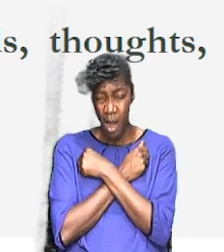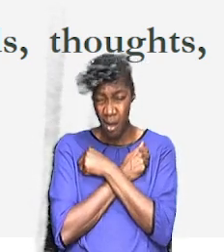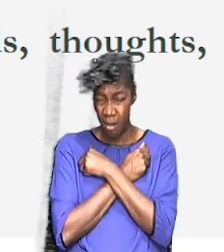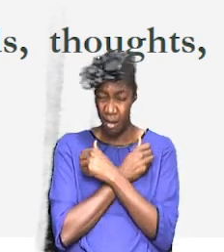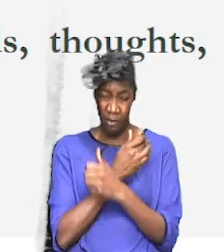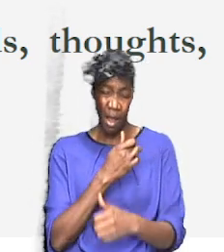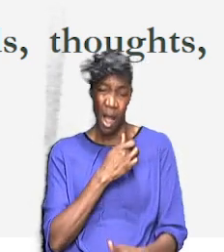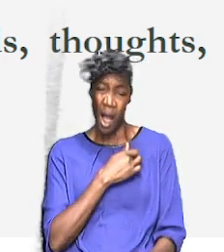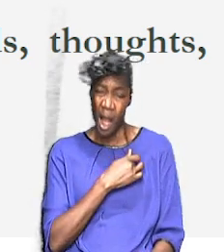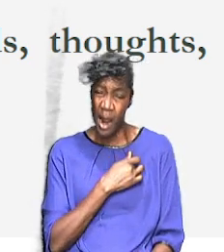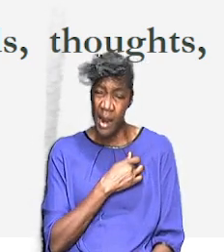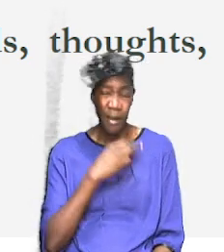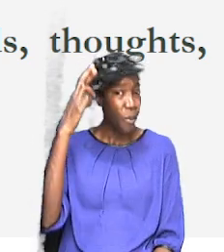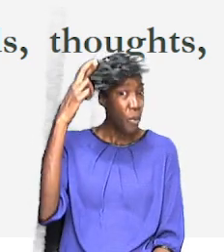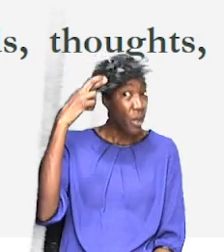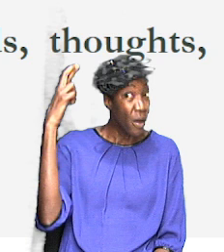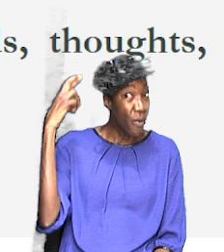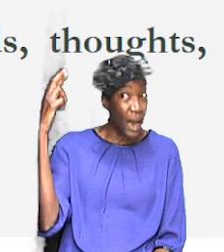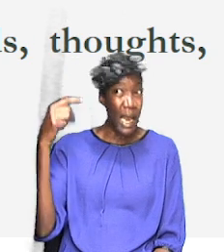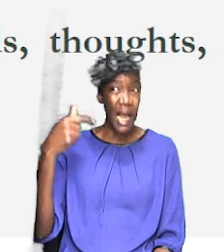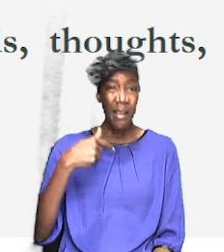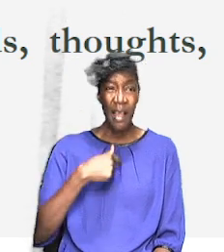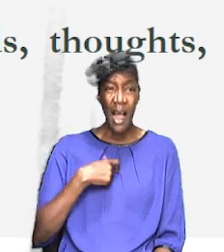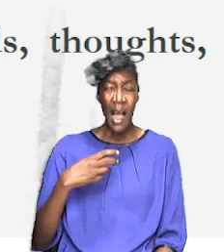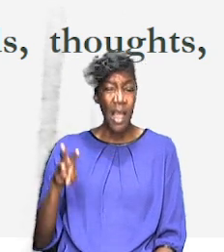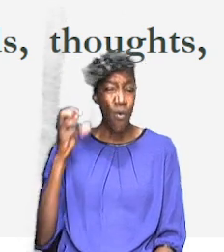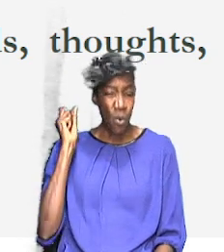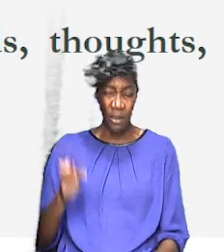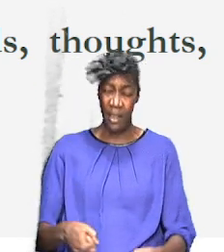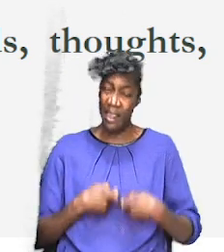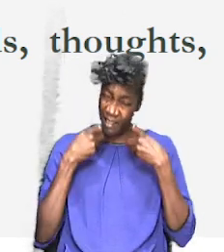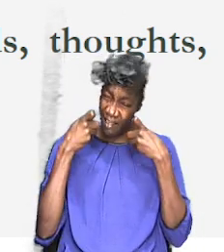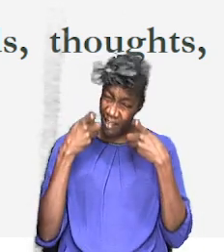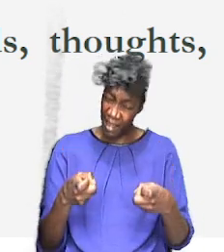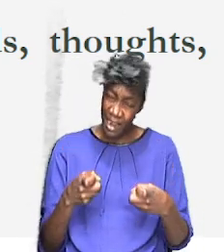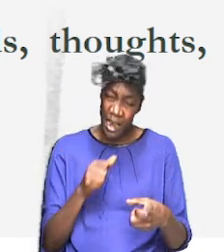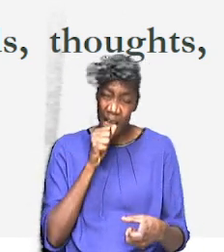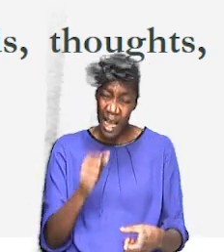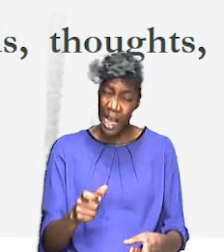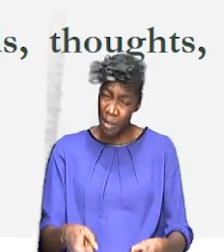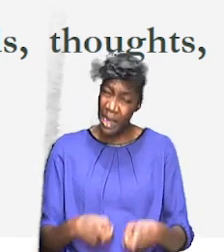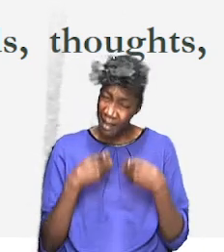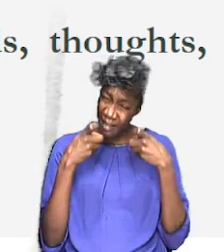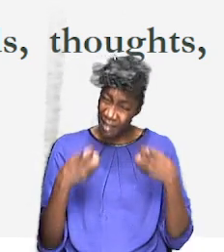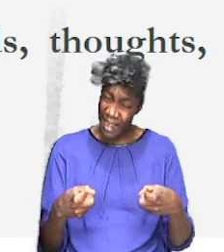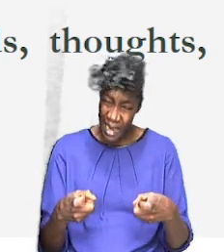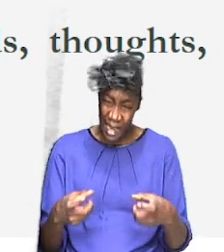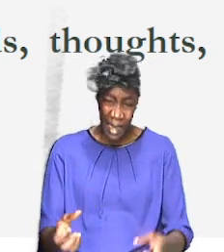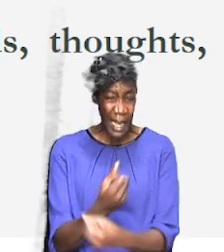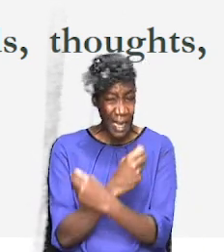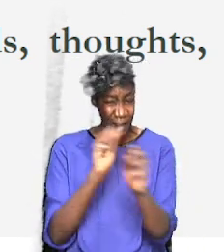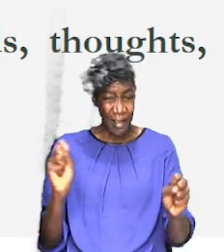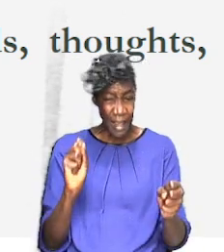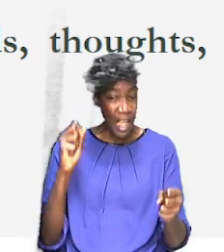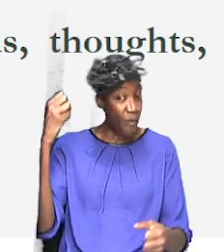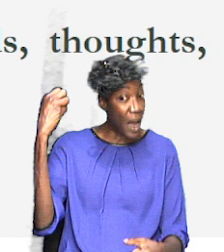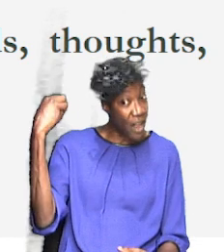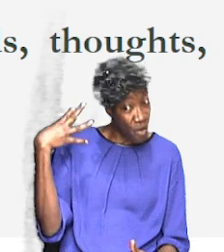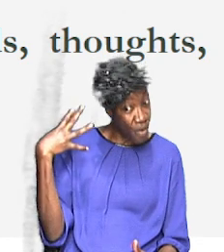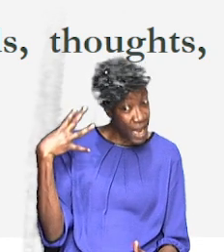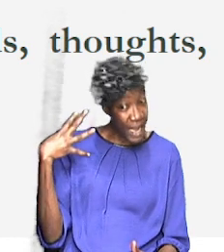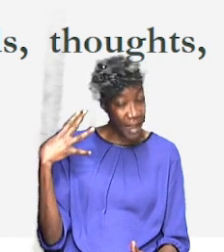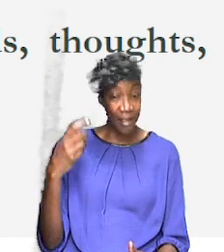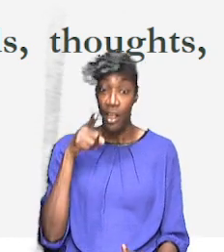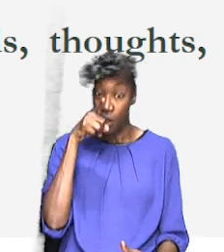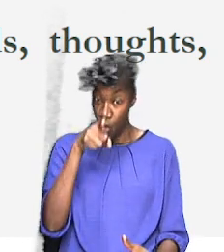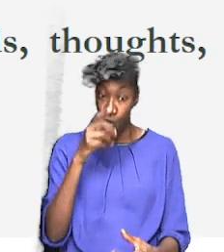that realized, amen, that I was a sinner. I am a sinner, but I was saved by grace. By grace are you